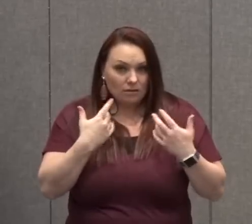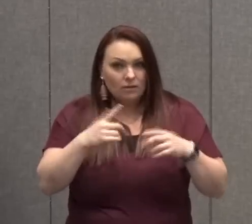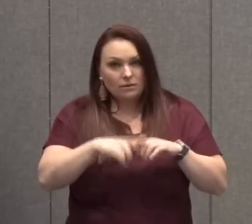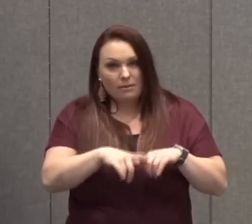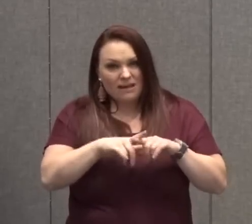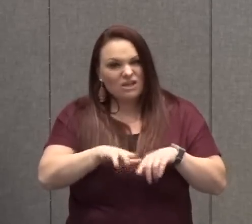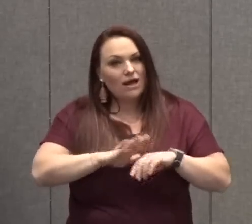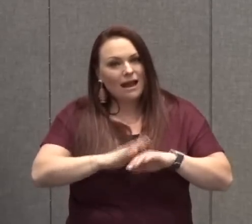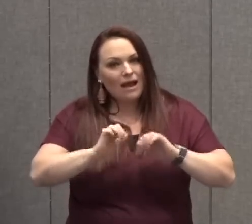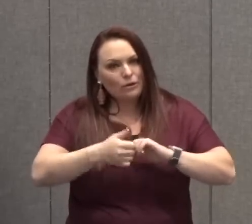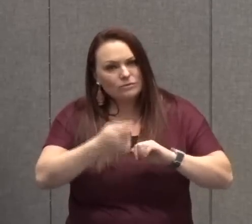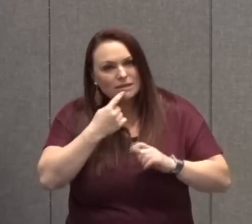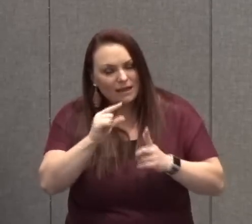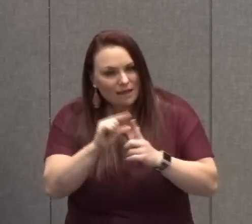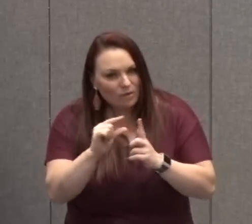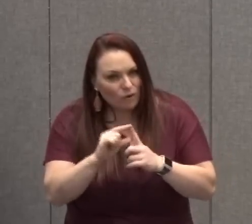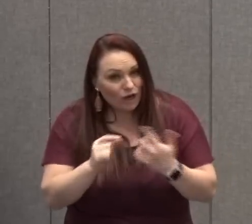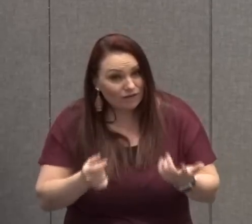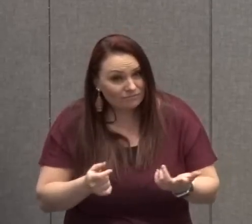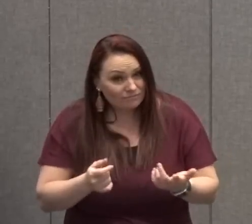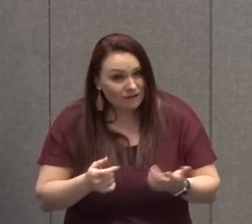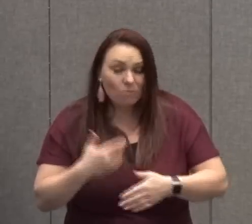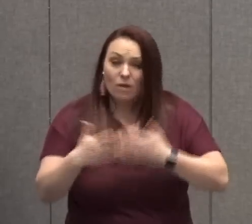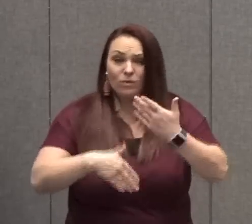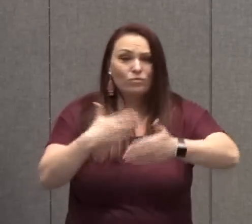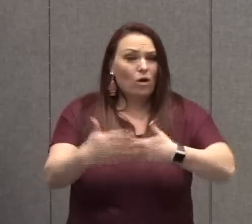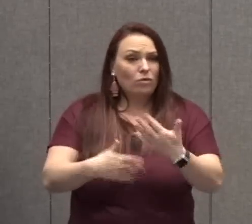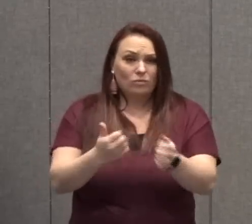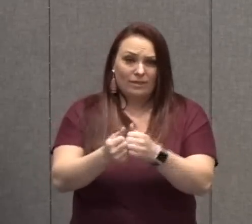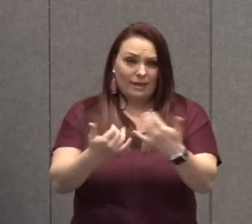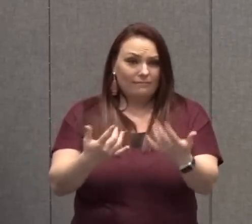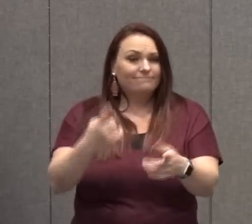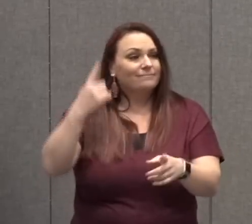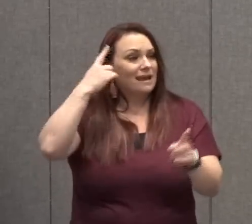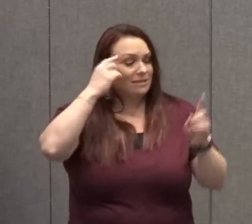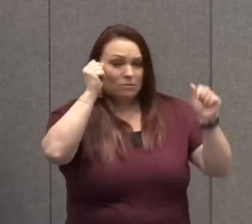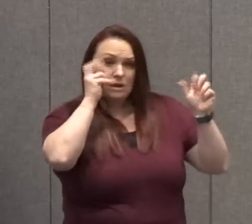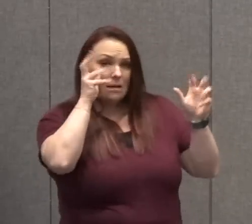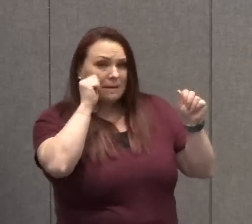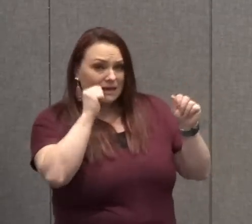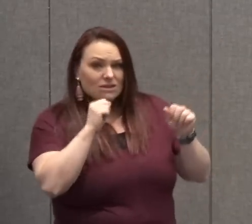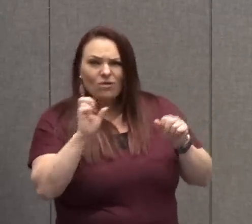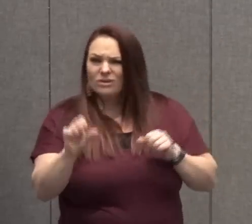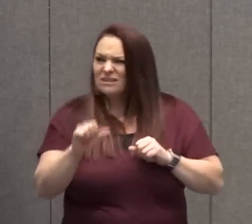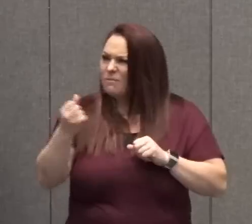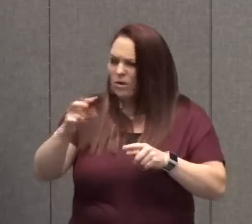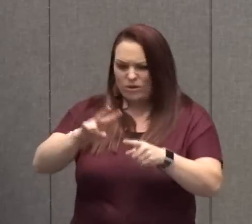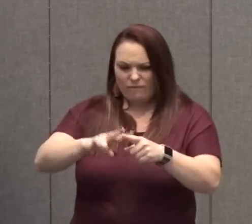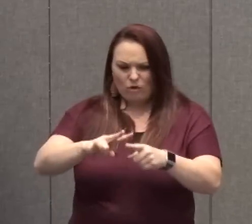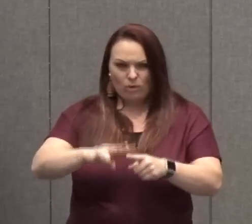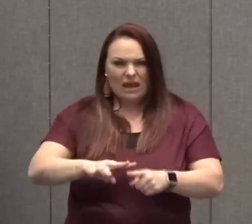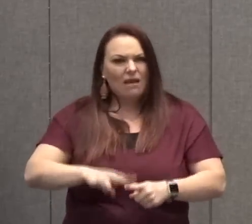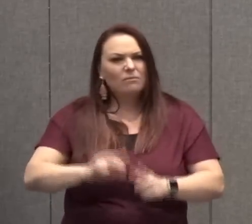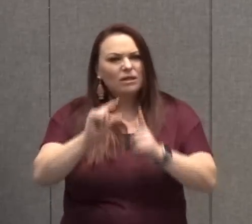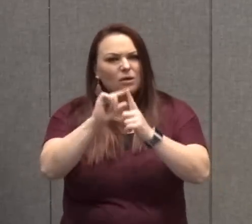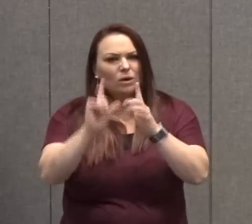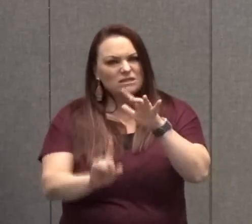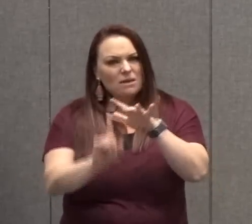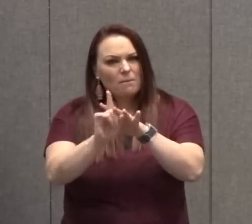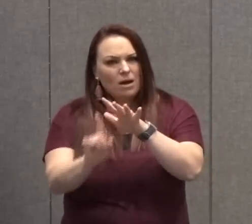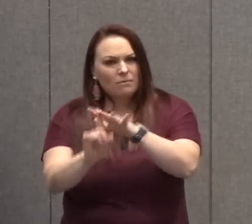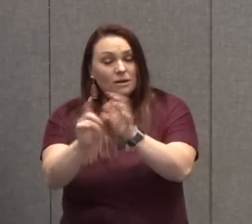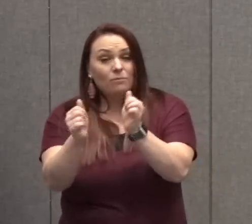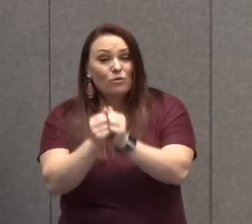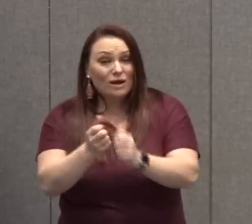how you pronounce it. But we rolled with it, right? I think you guys did amazing. What are some other vocabulary that we used with that